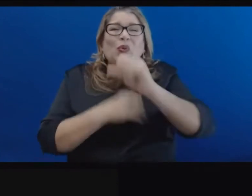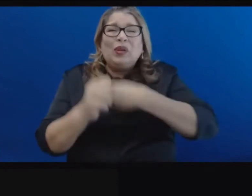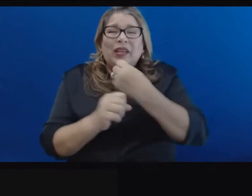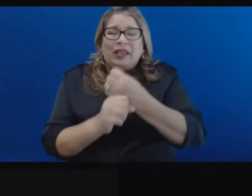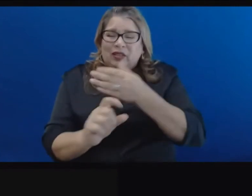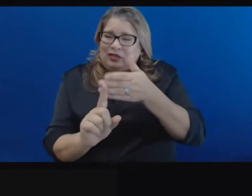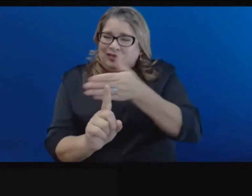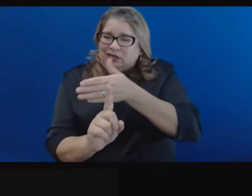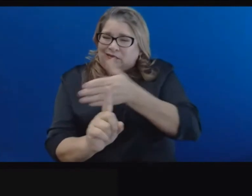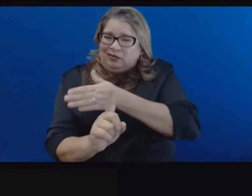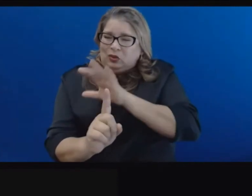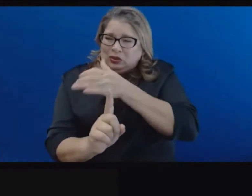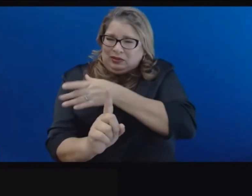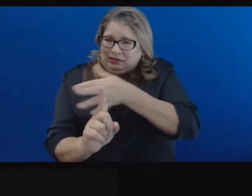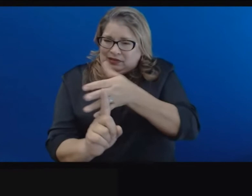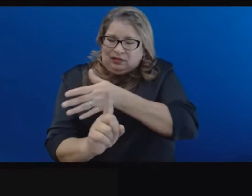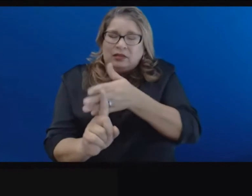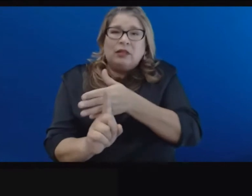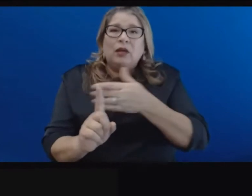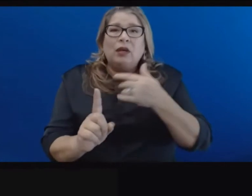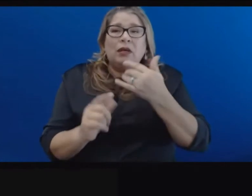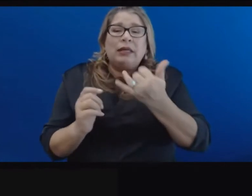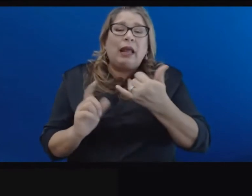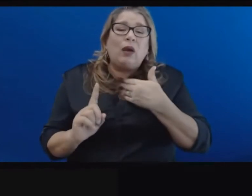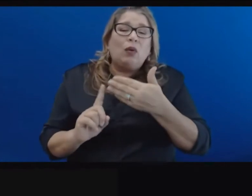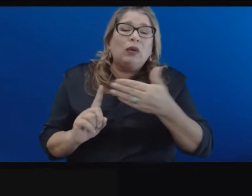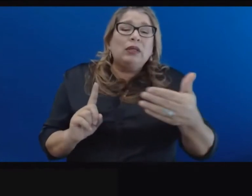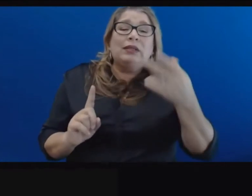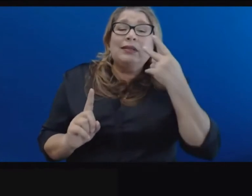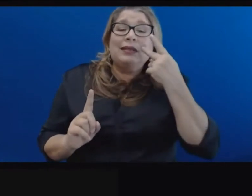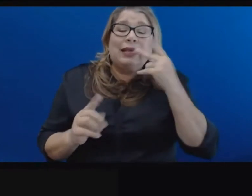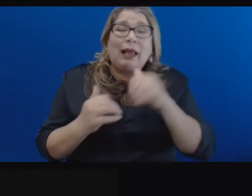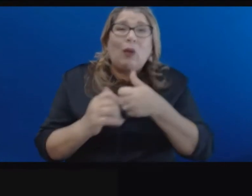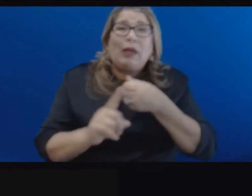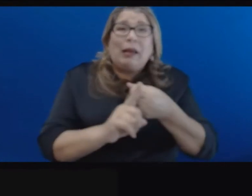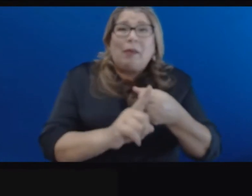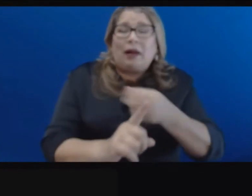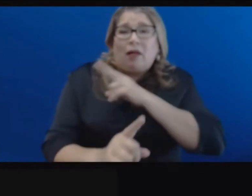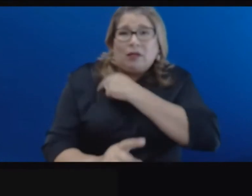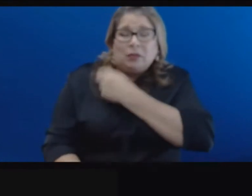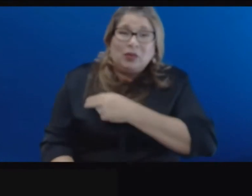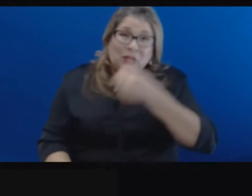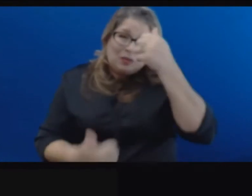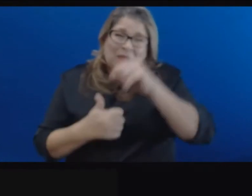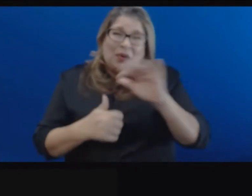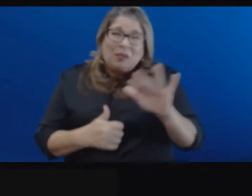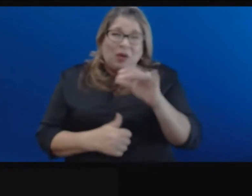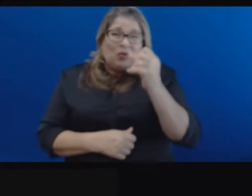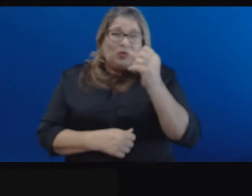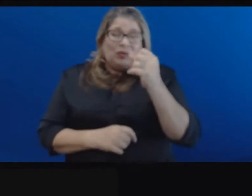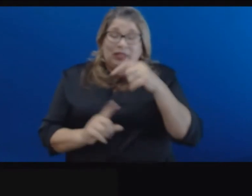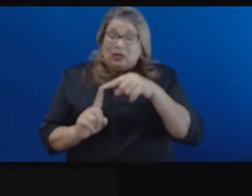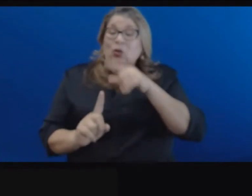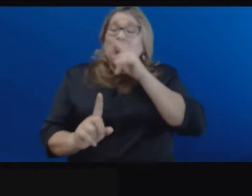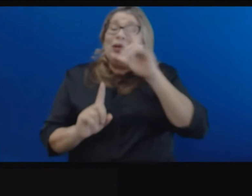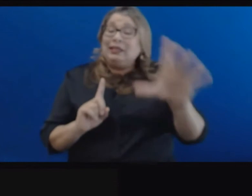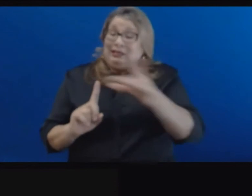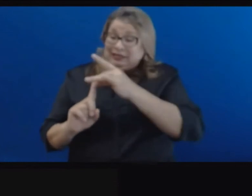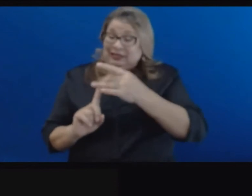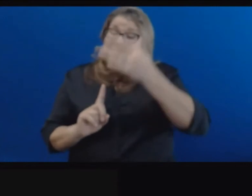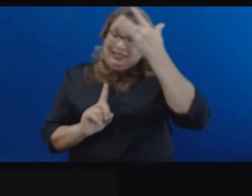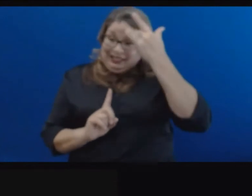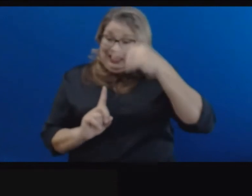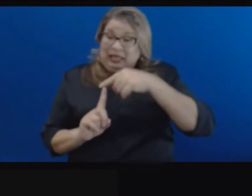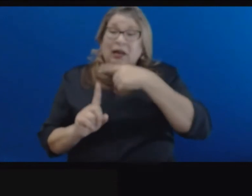on hospitals. As I said, it's about 12 days out. Today we're on the 12th that you start to see cases show up in your